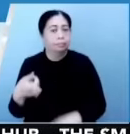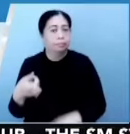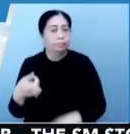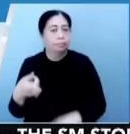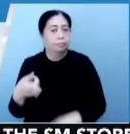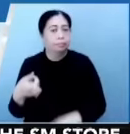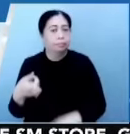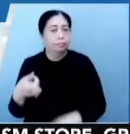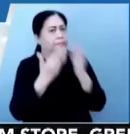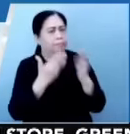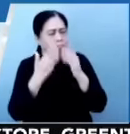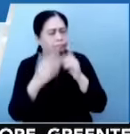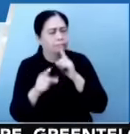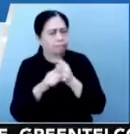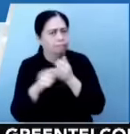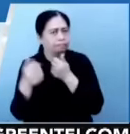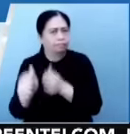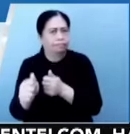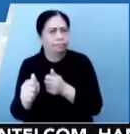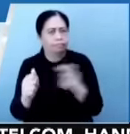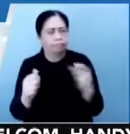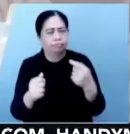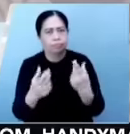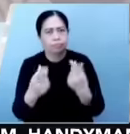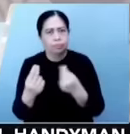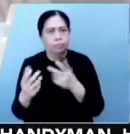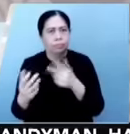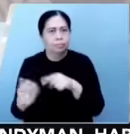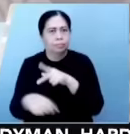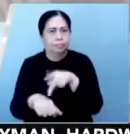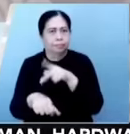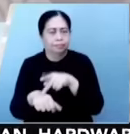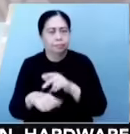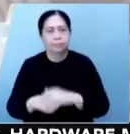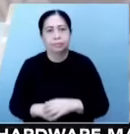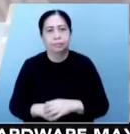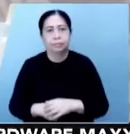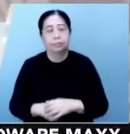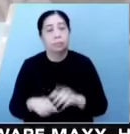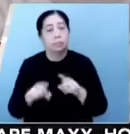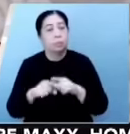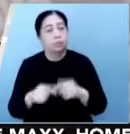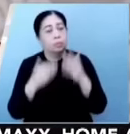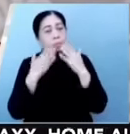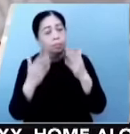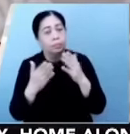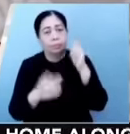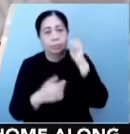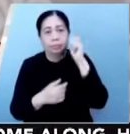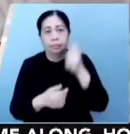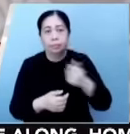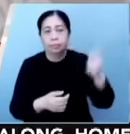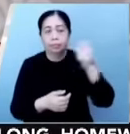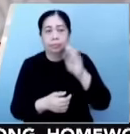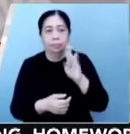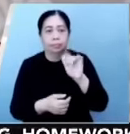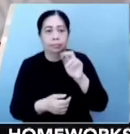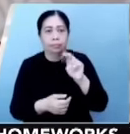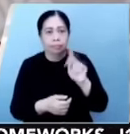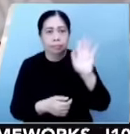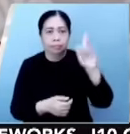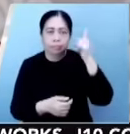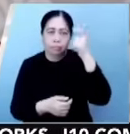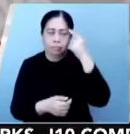naaayon sa batas ang magiging pagkilos ng Pilipinas. I also thanked Secretary Blinken for the government's consistent